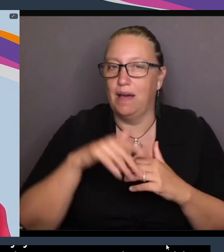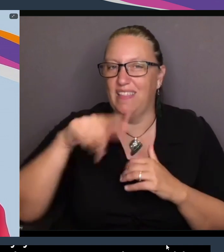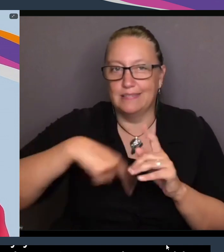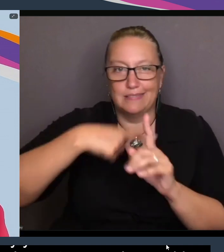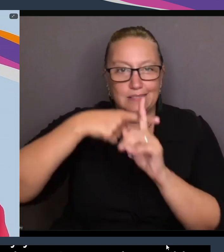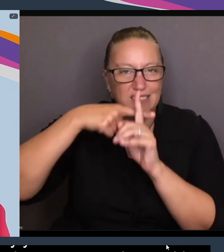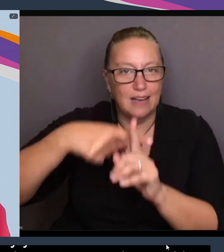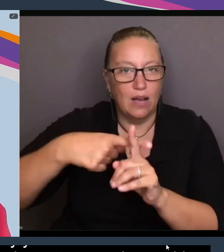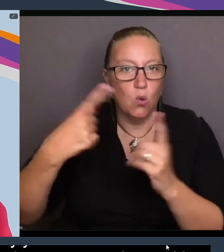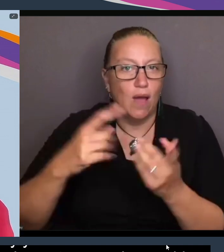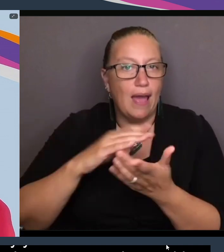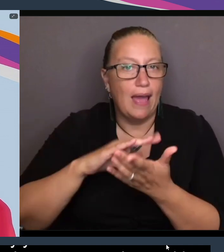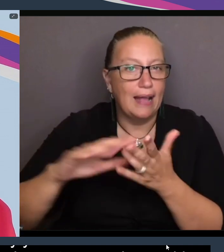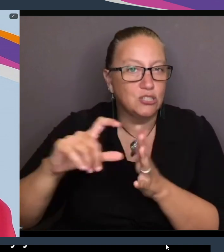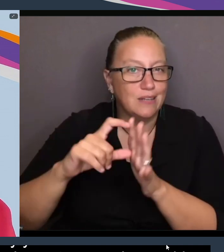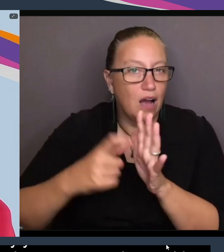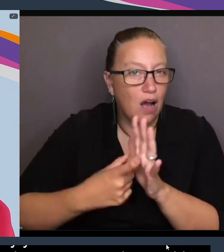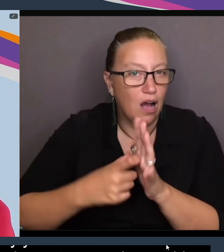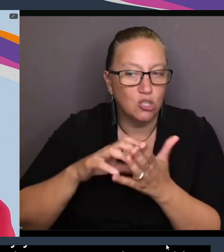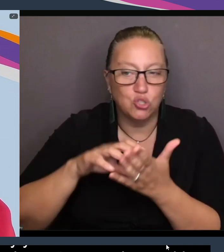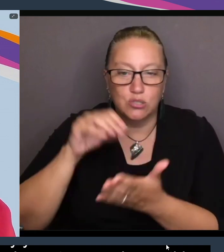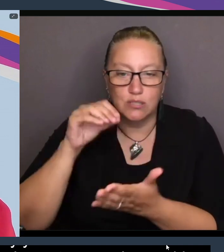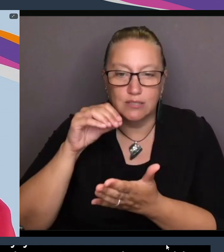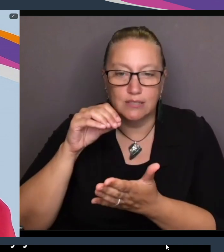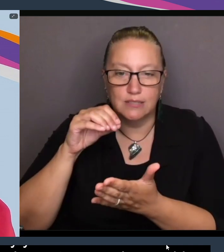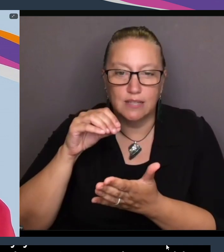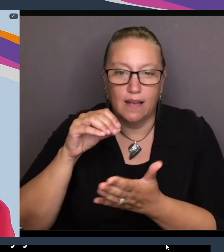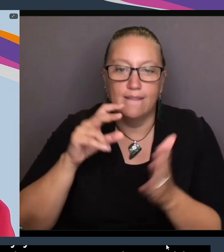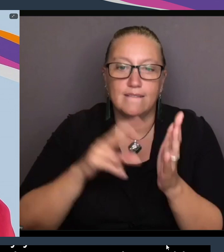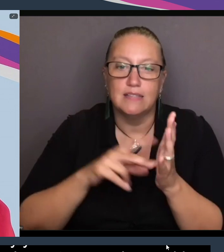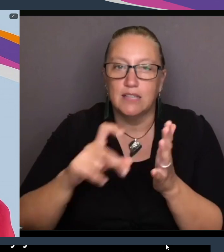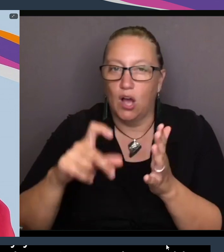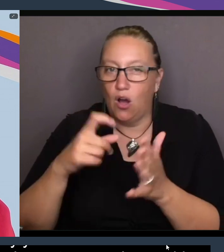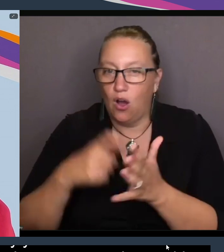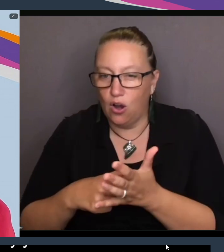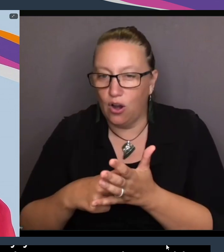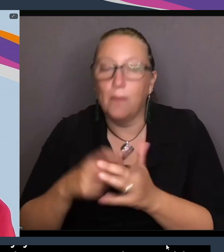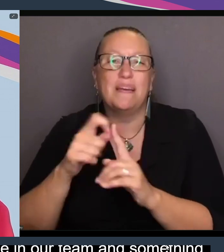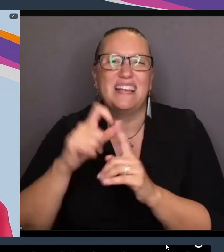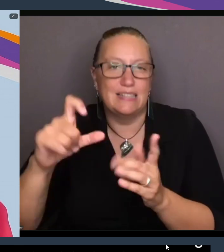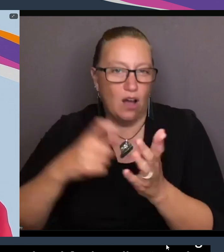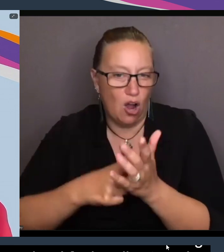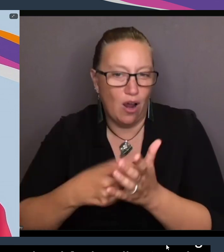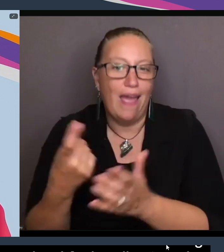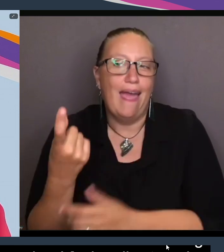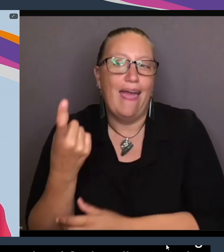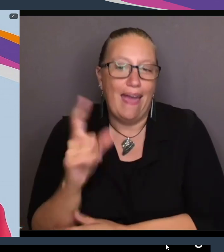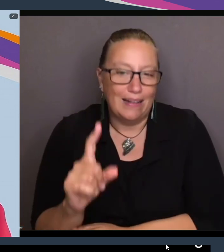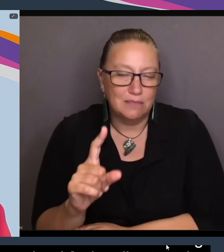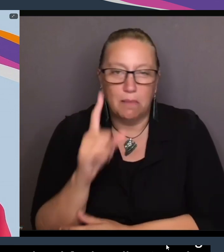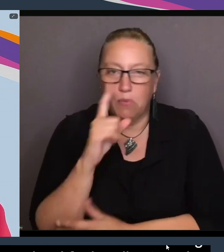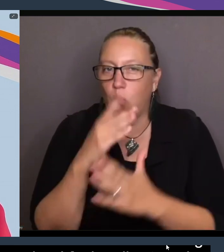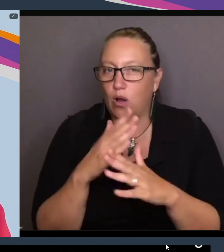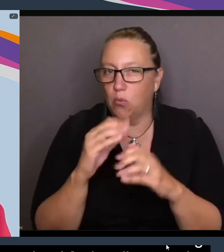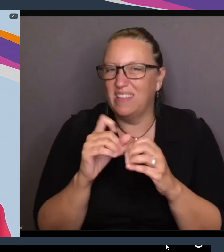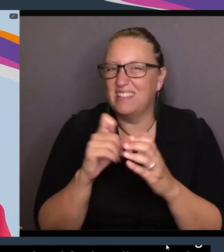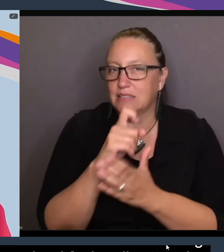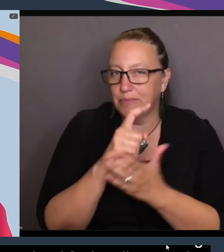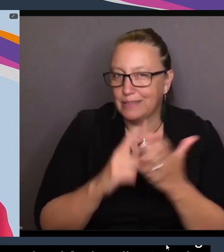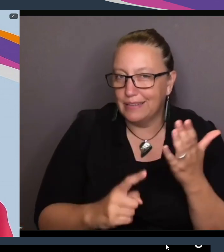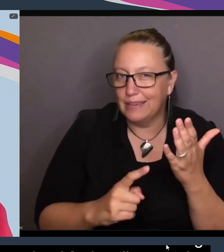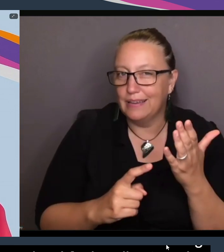students, ECRs, and people new to working with the disability community and doing co-design. So that's going to be the